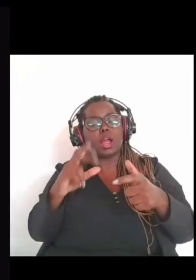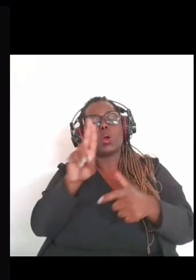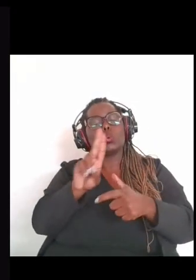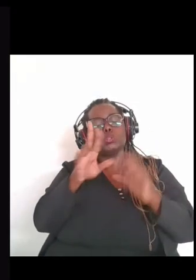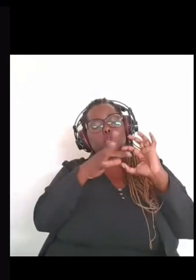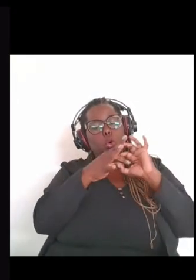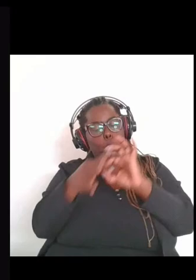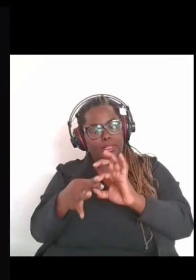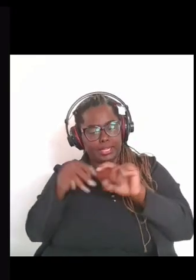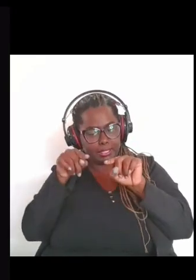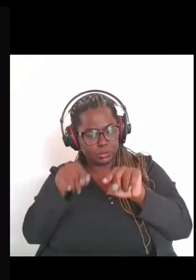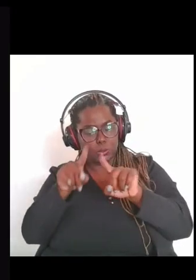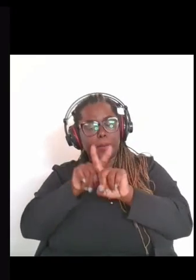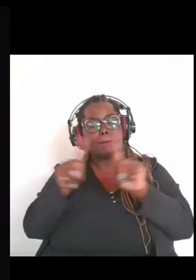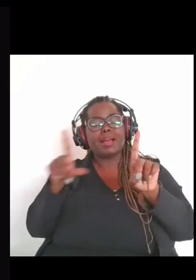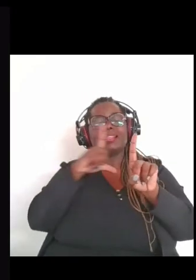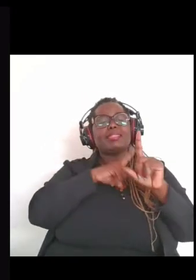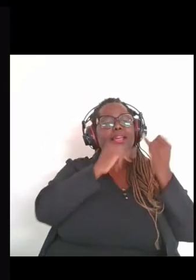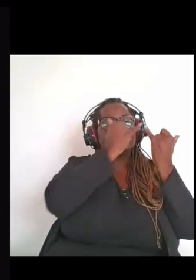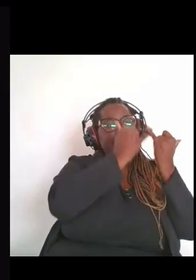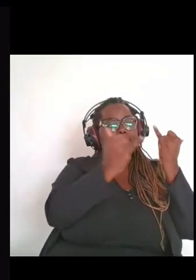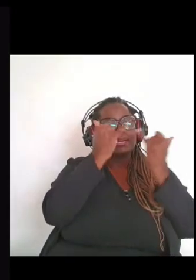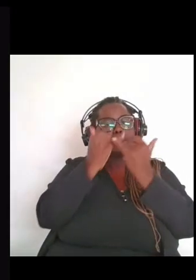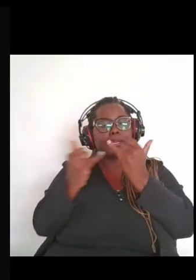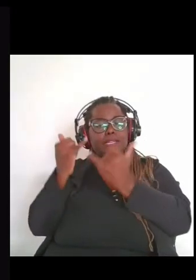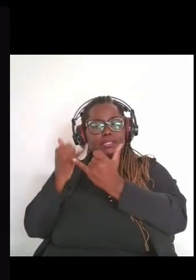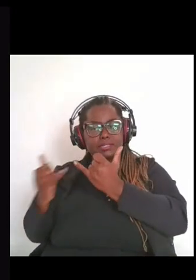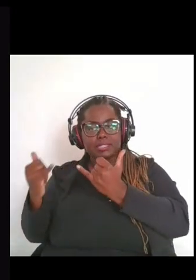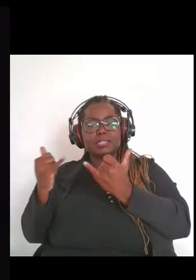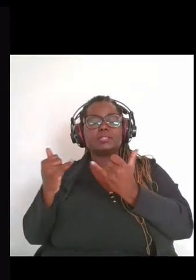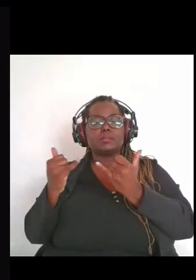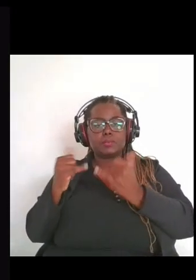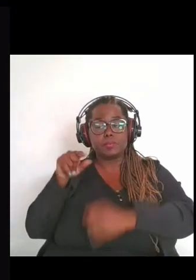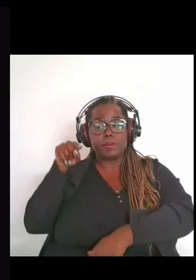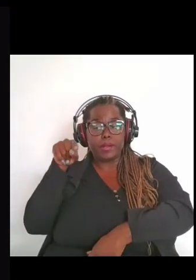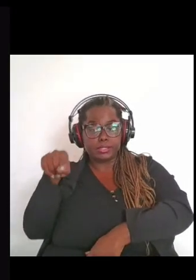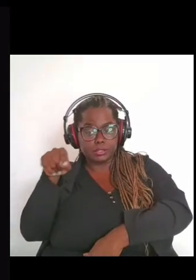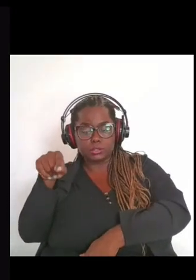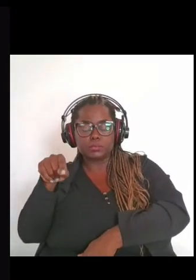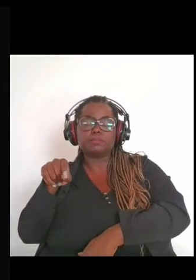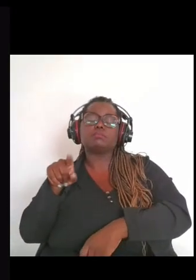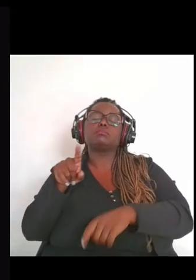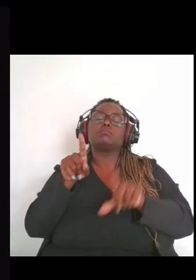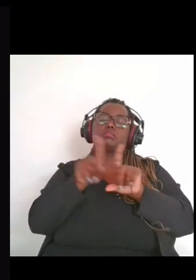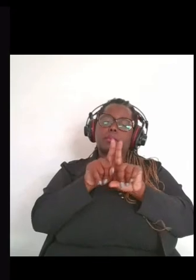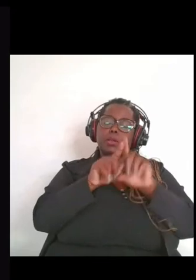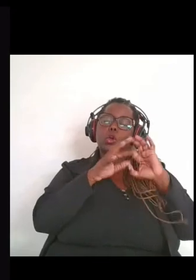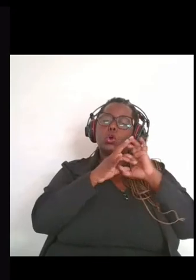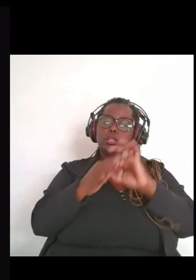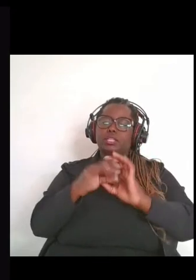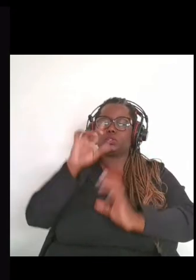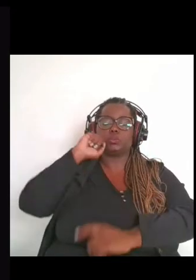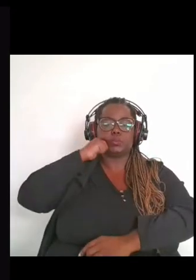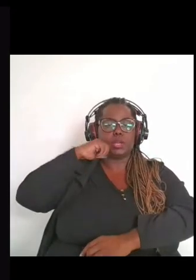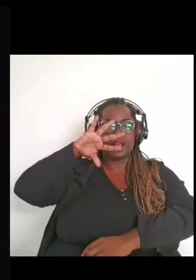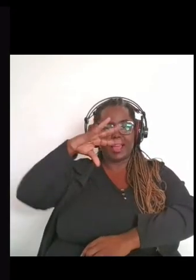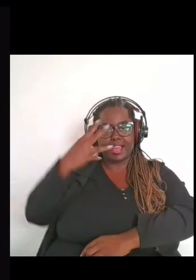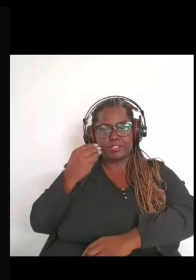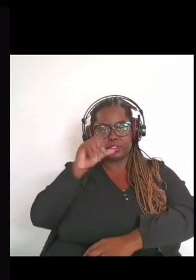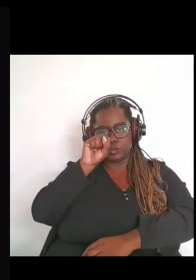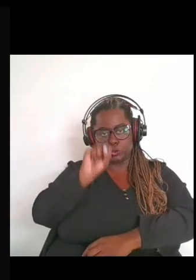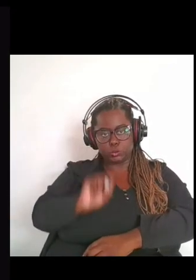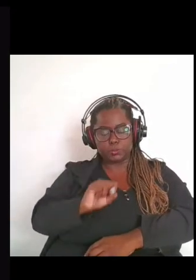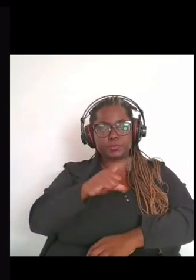southern African context in the South African context and one other artist who I'm looking at uh who's a musician